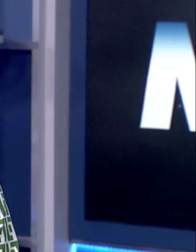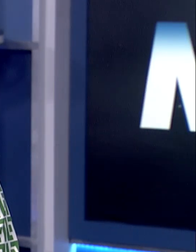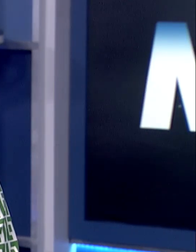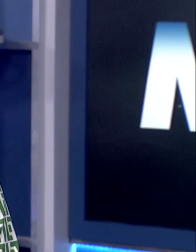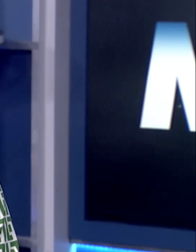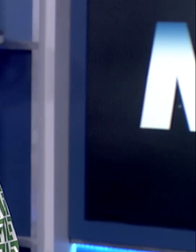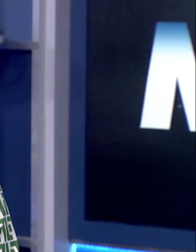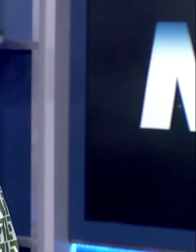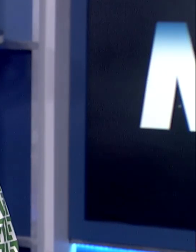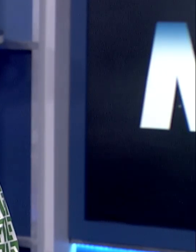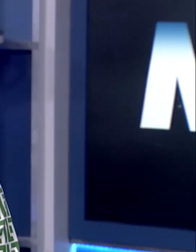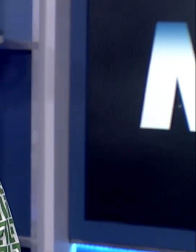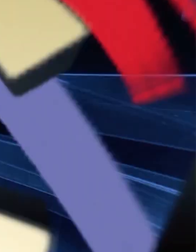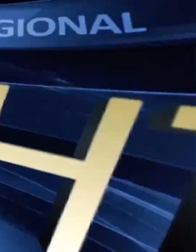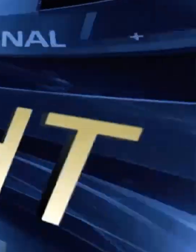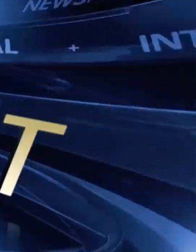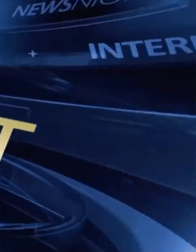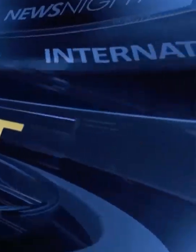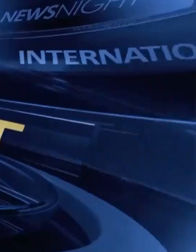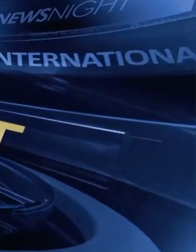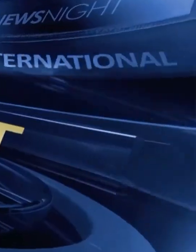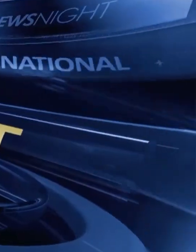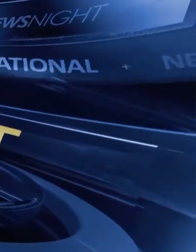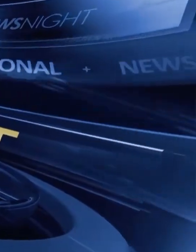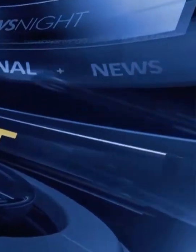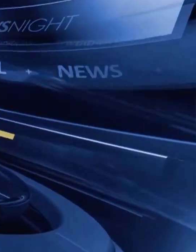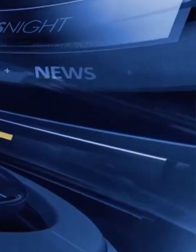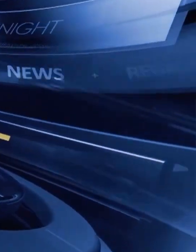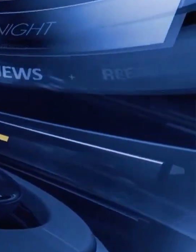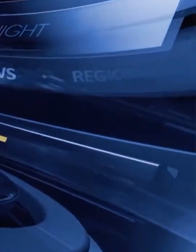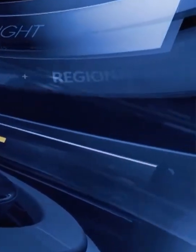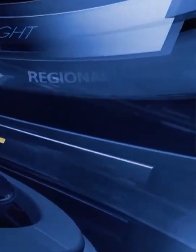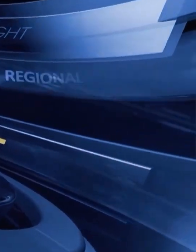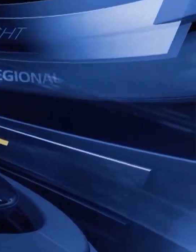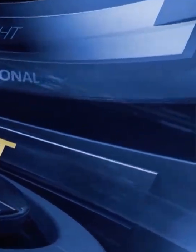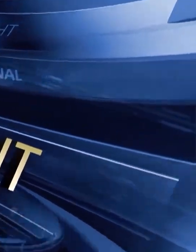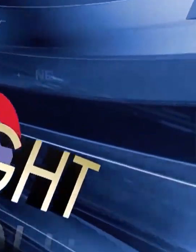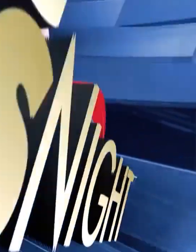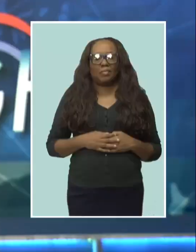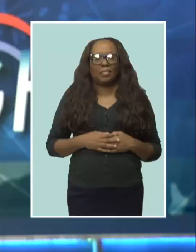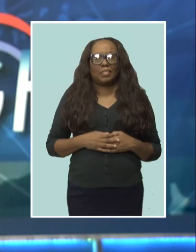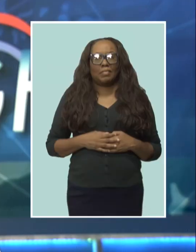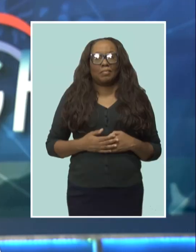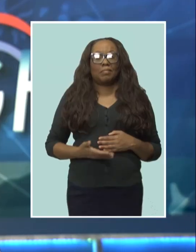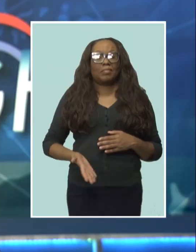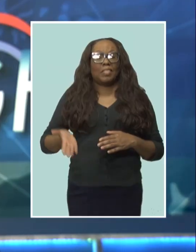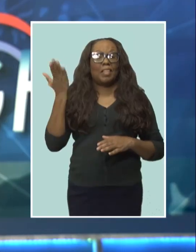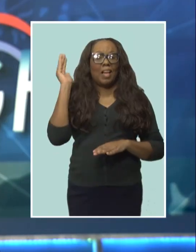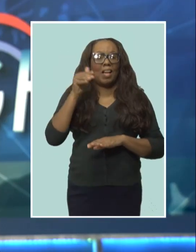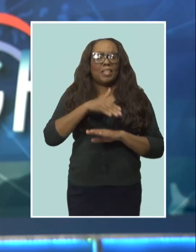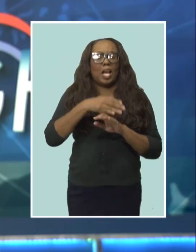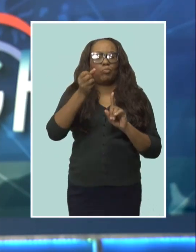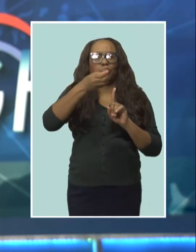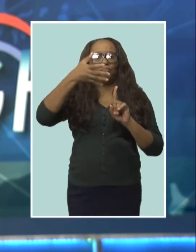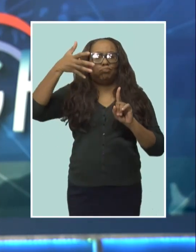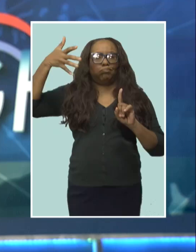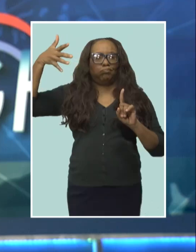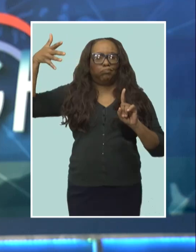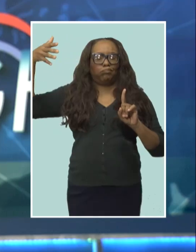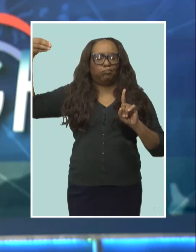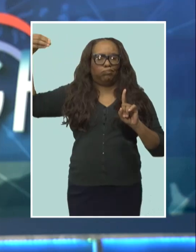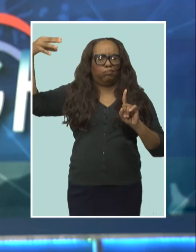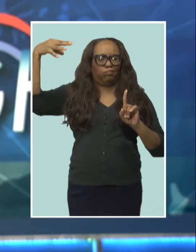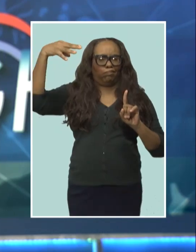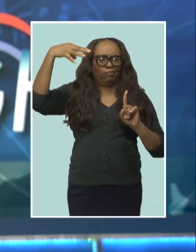draws a massive crowd to Bathsheba. spotlight was focused on St. Joseph last night for